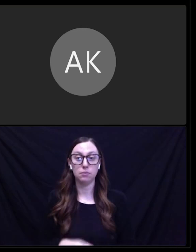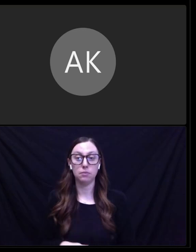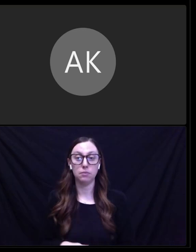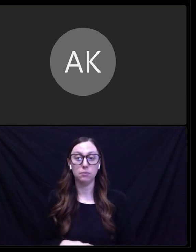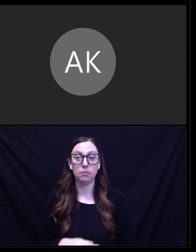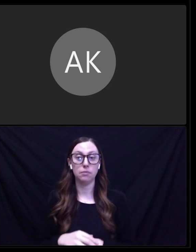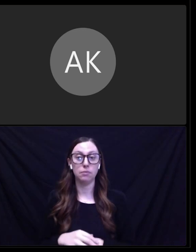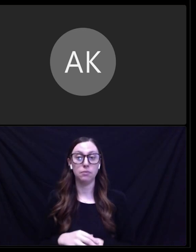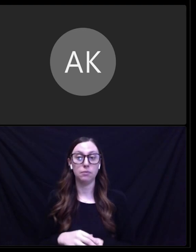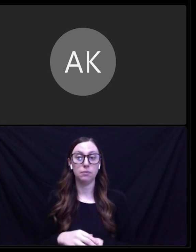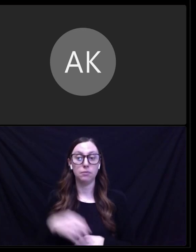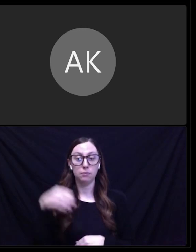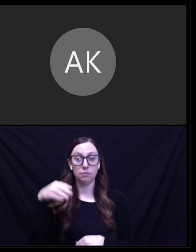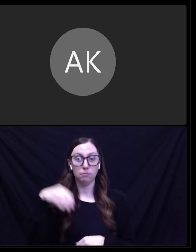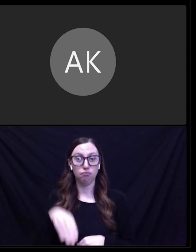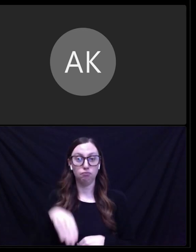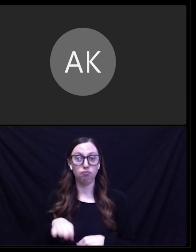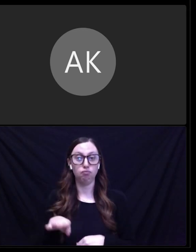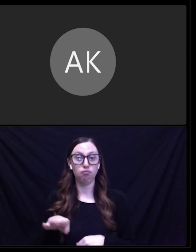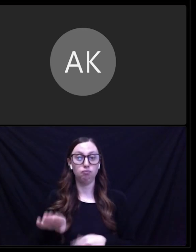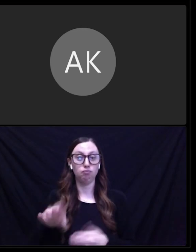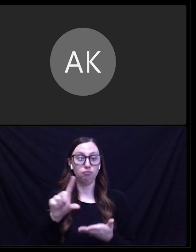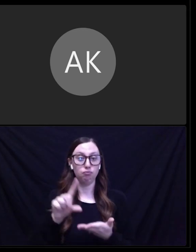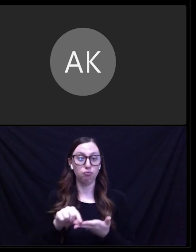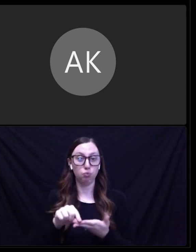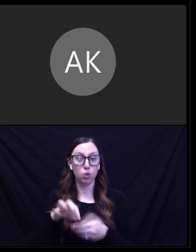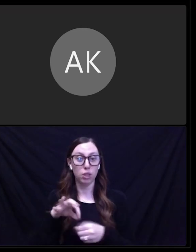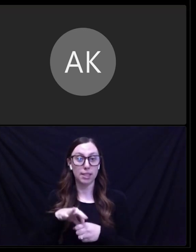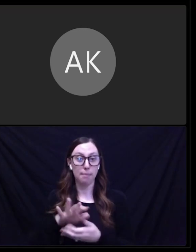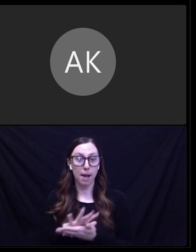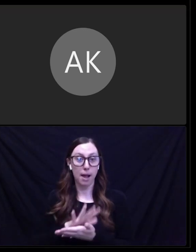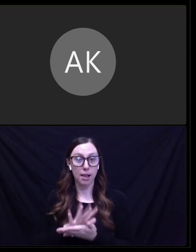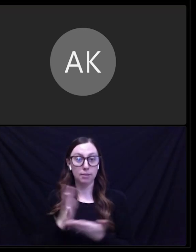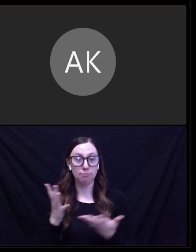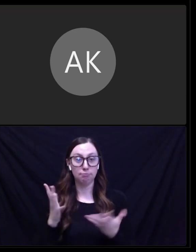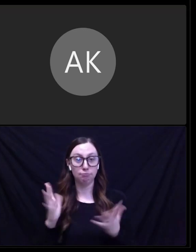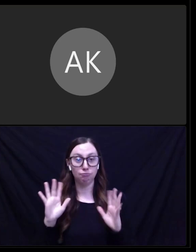It pops out my ballot there. I'm all set and good to go.